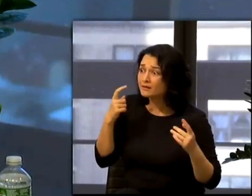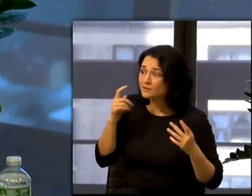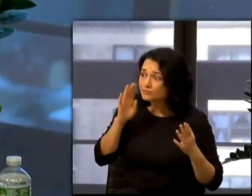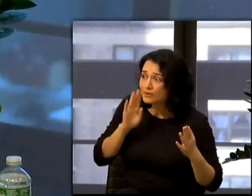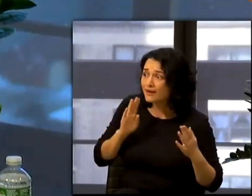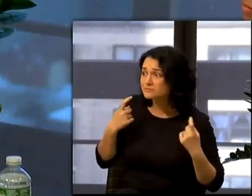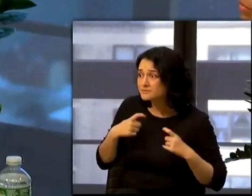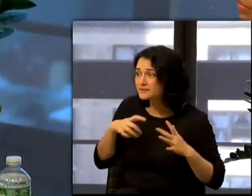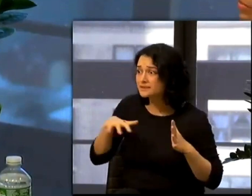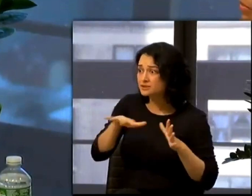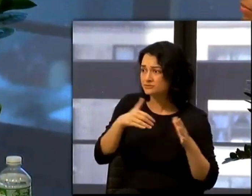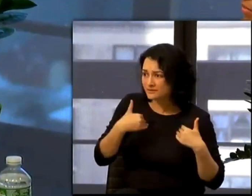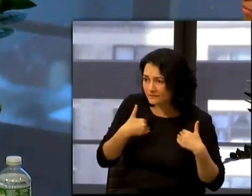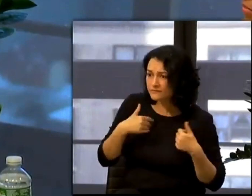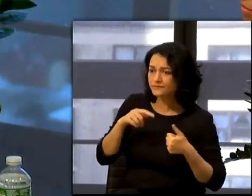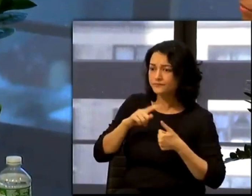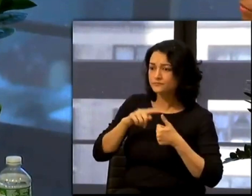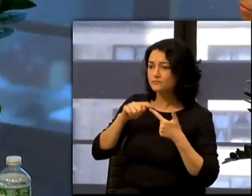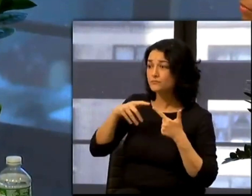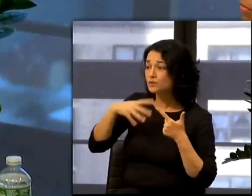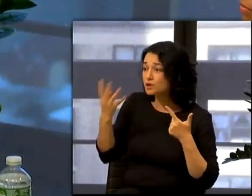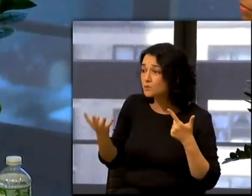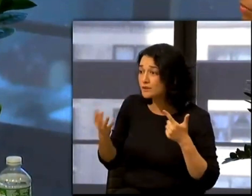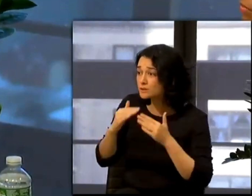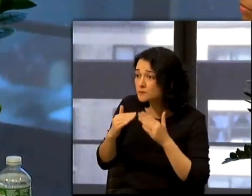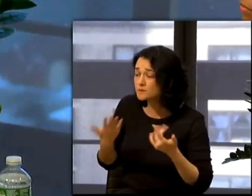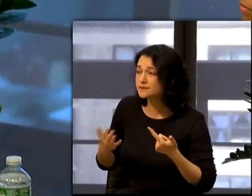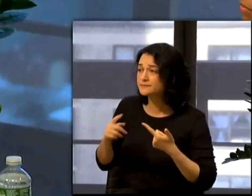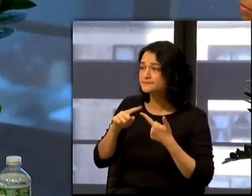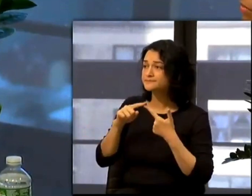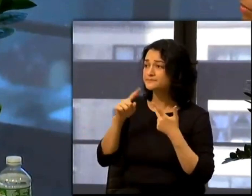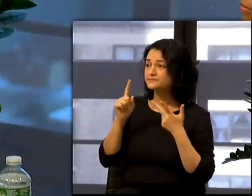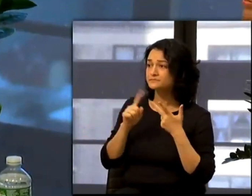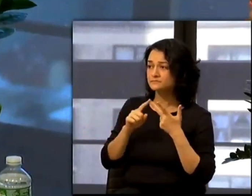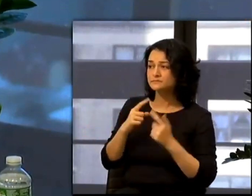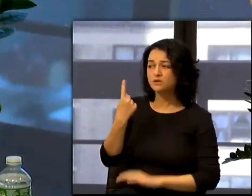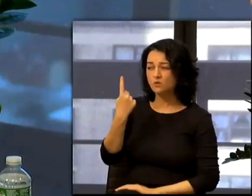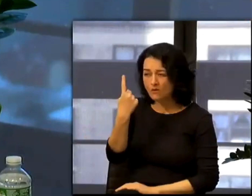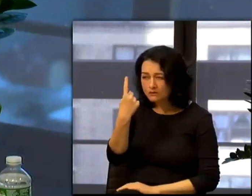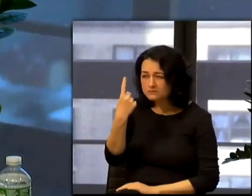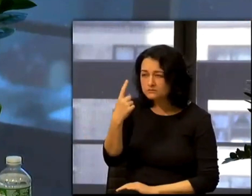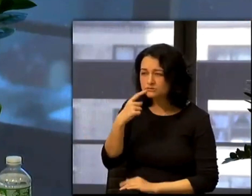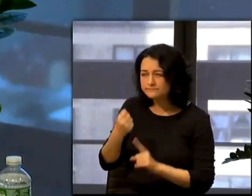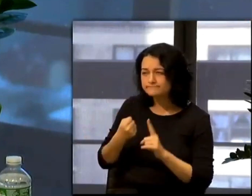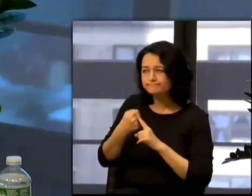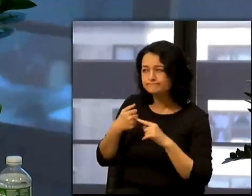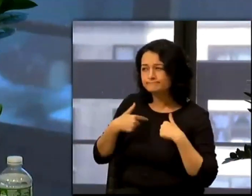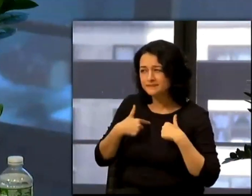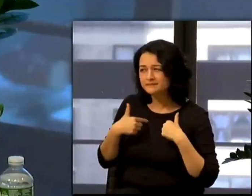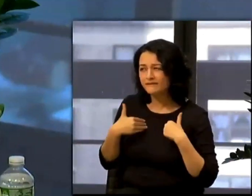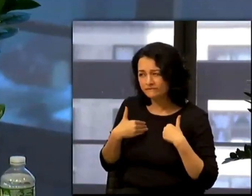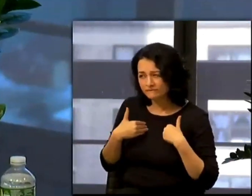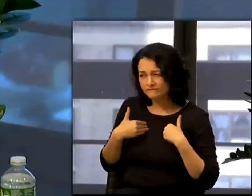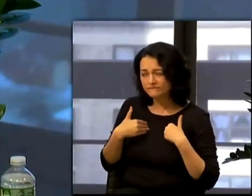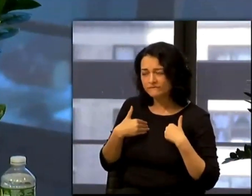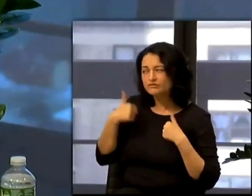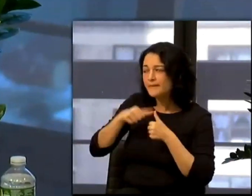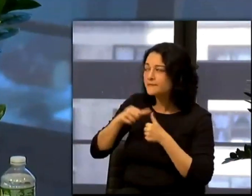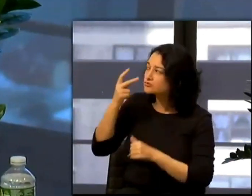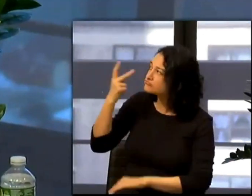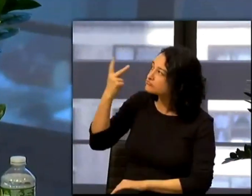to home for me, which is what we saw during the pandemic in the way of hate